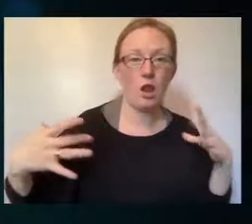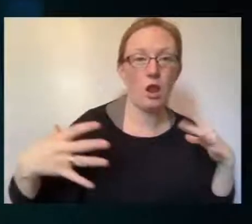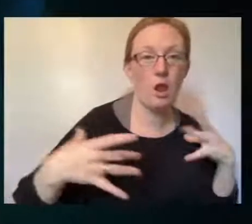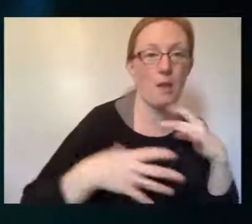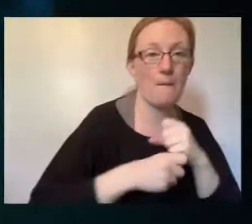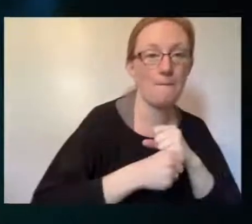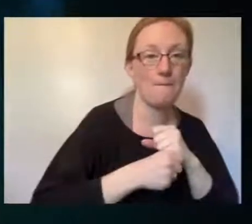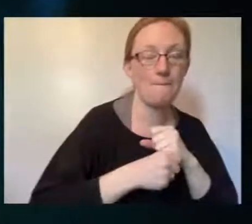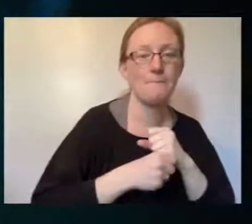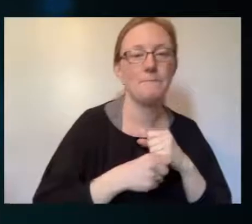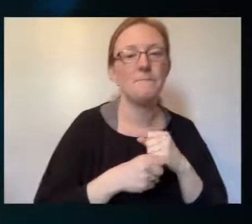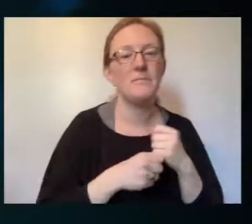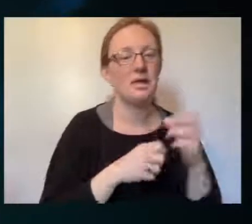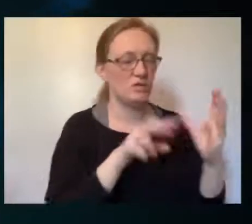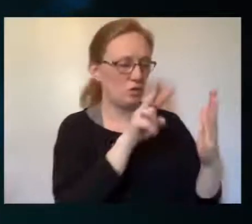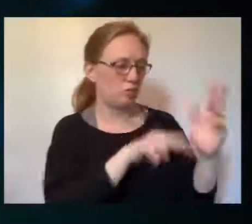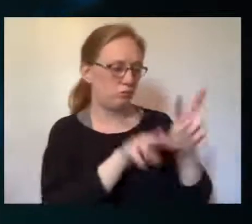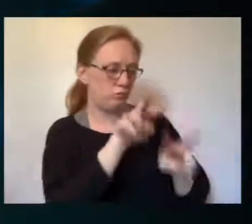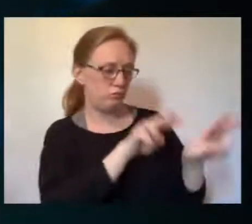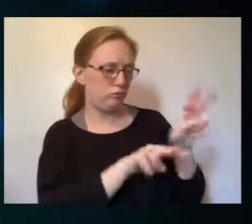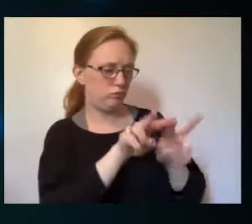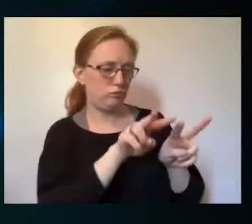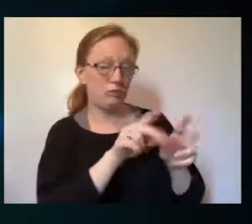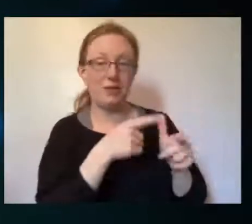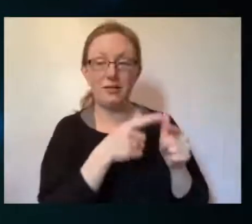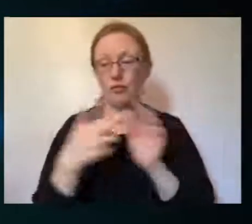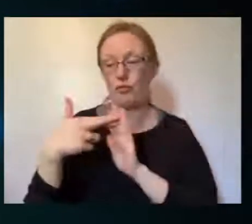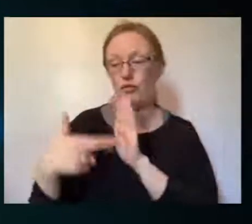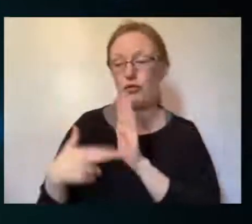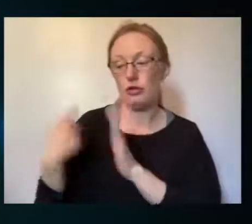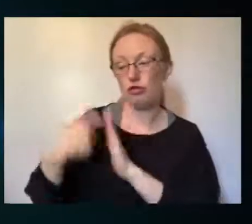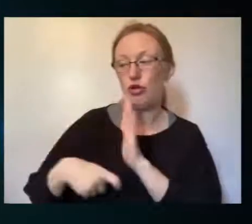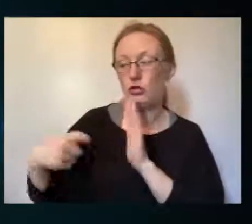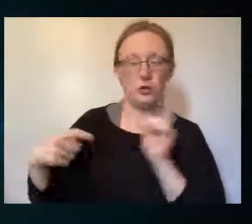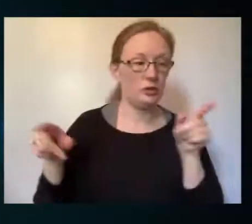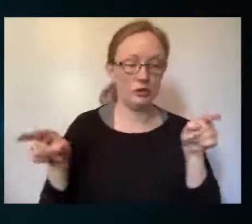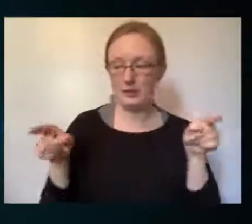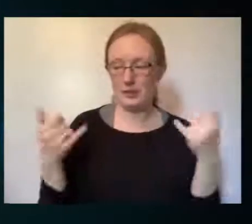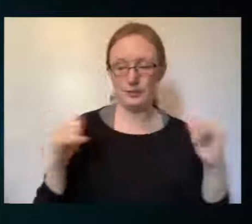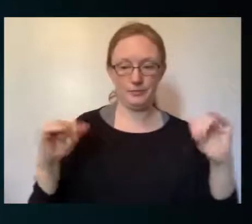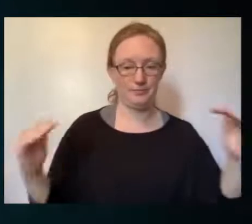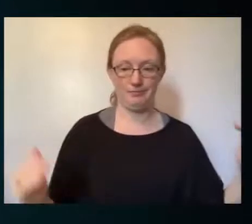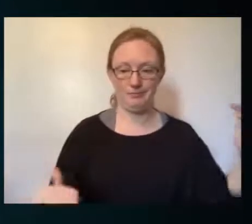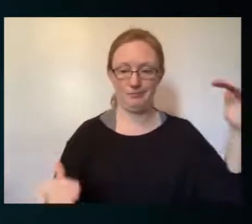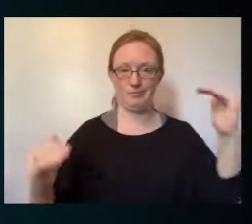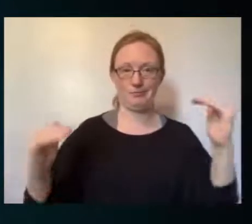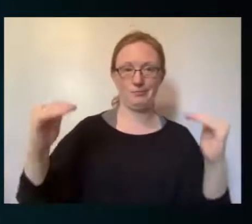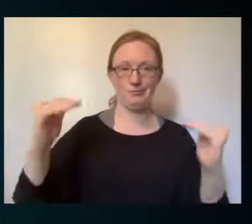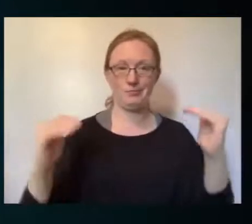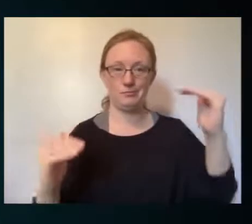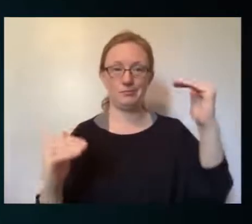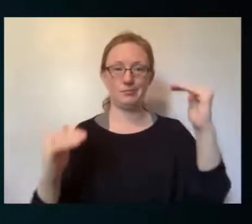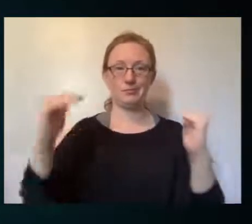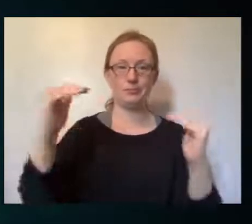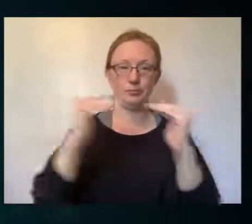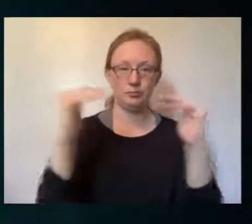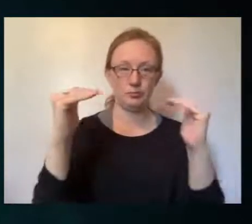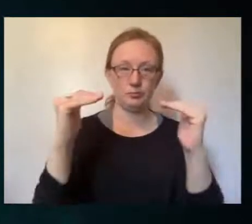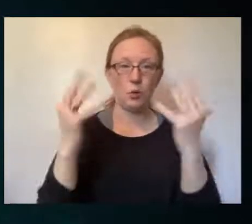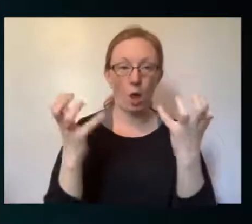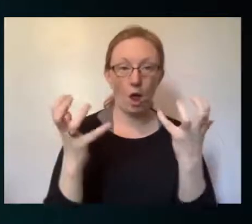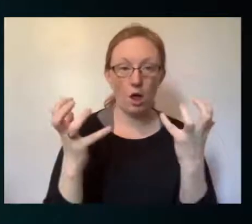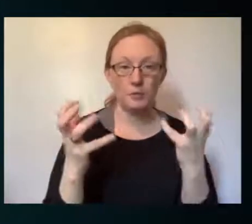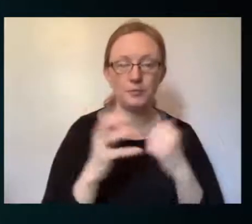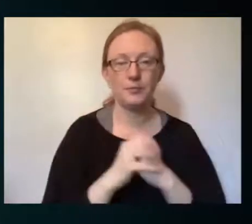kind of try and then make that back in the registration cost for people. Traditionally, in IMX at least, we try